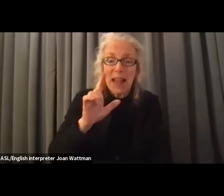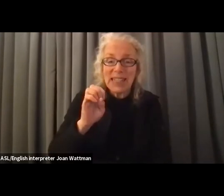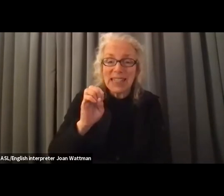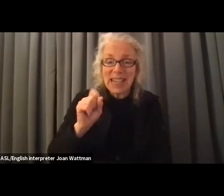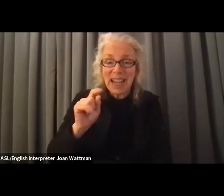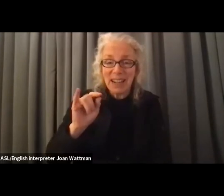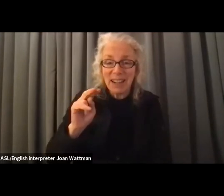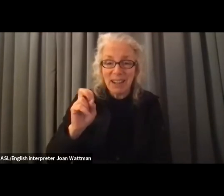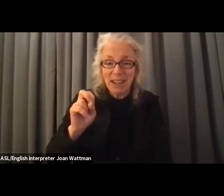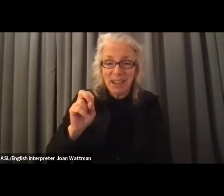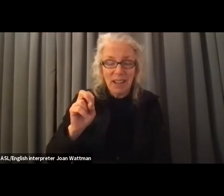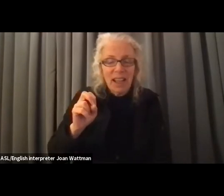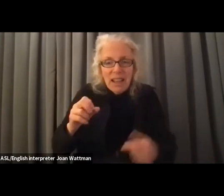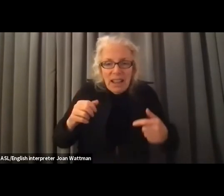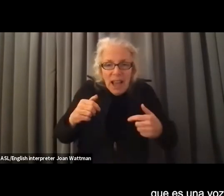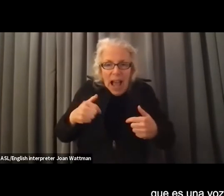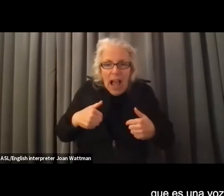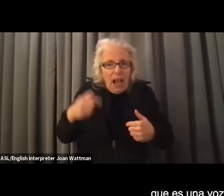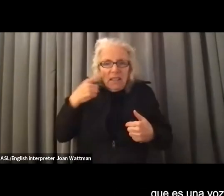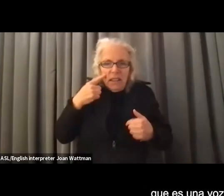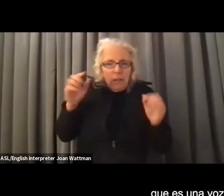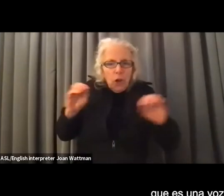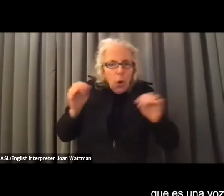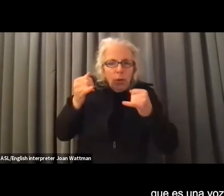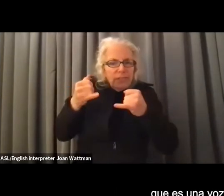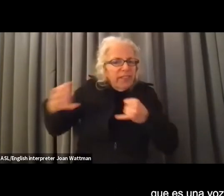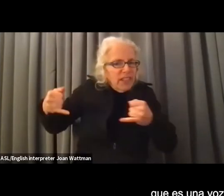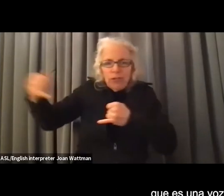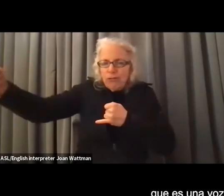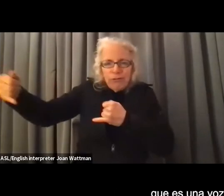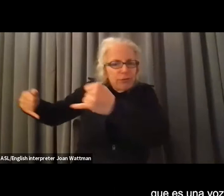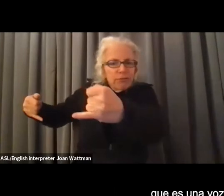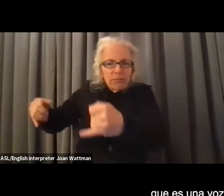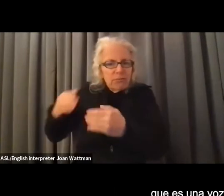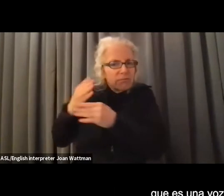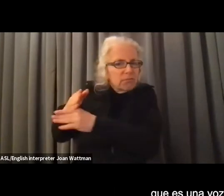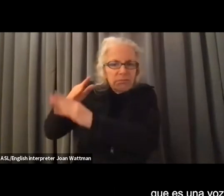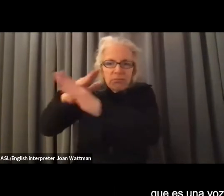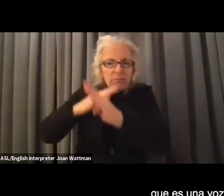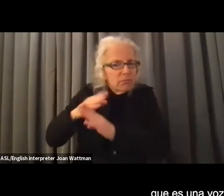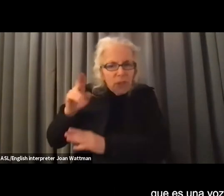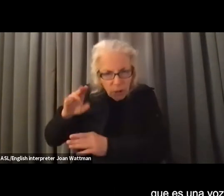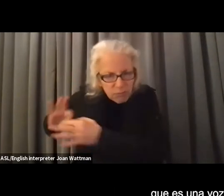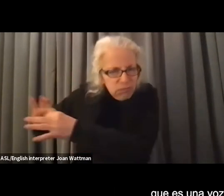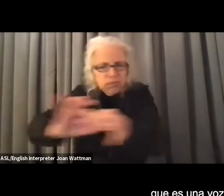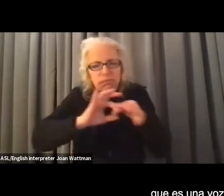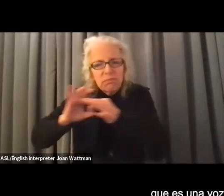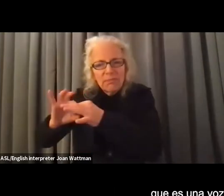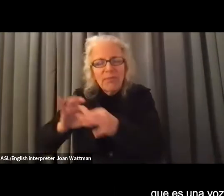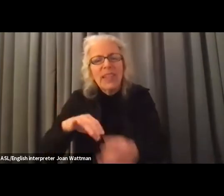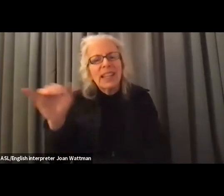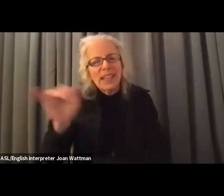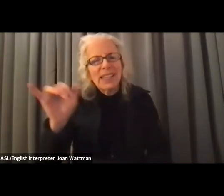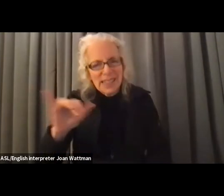is a seamless voice. That is a seamless voice, very much in the tradition of the Islanda